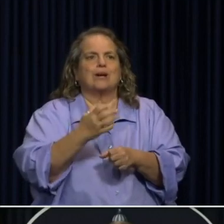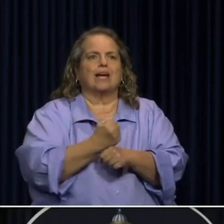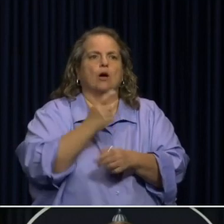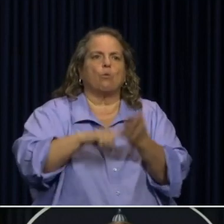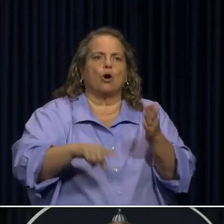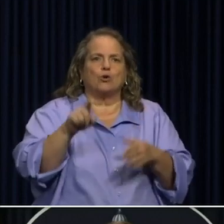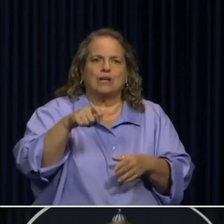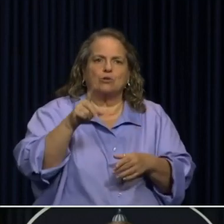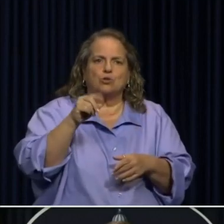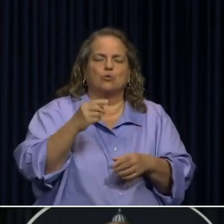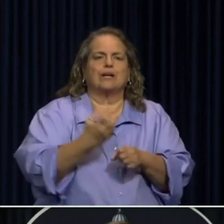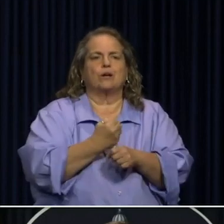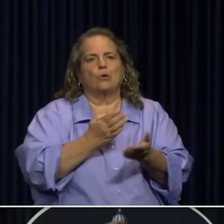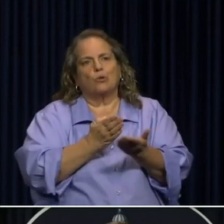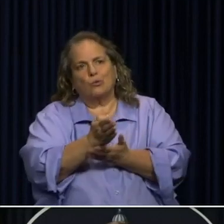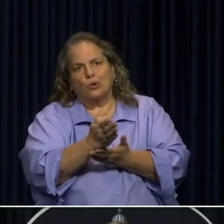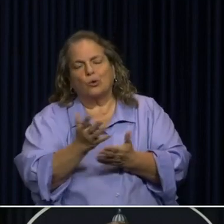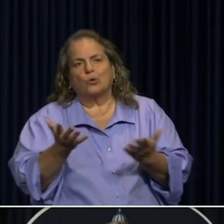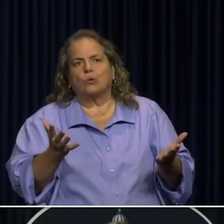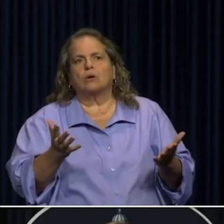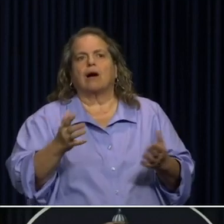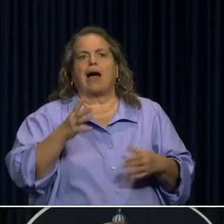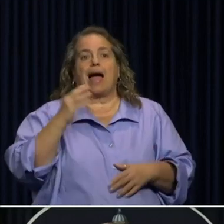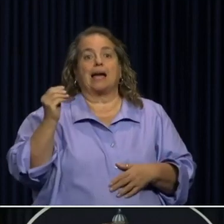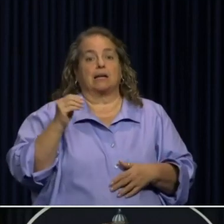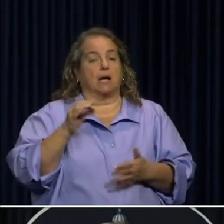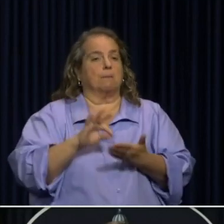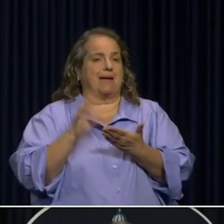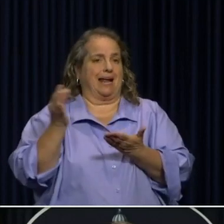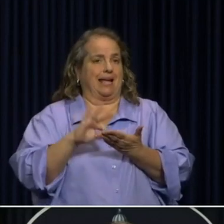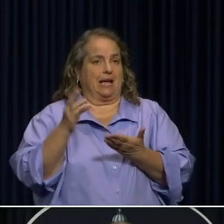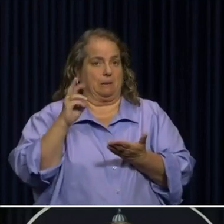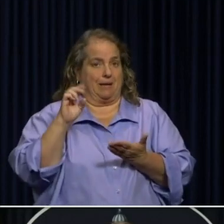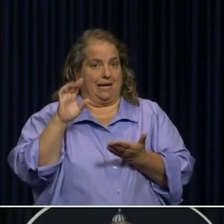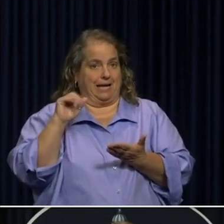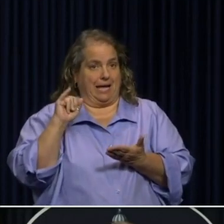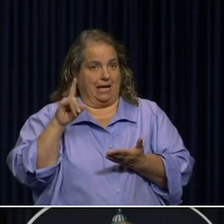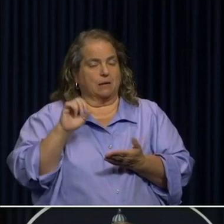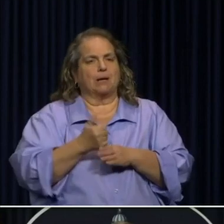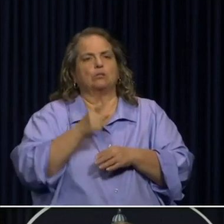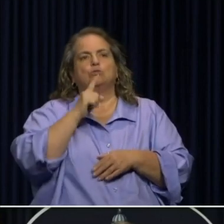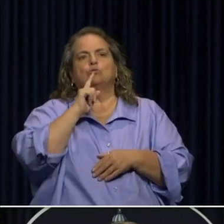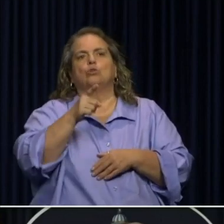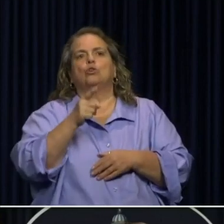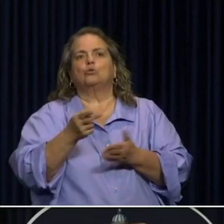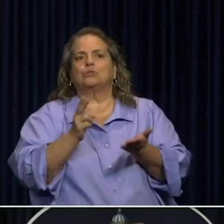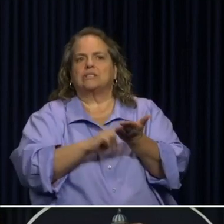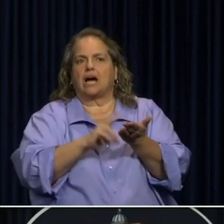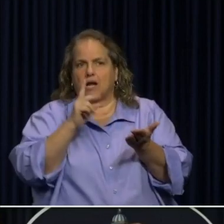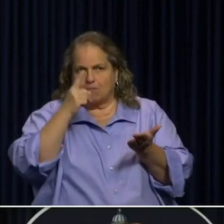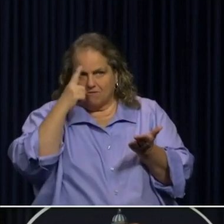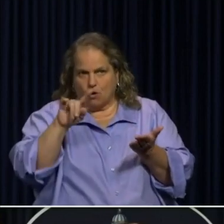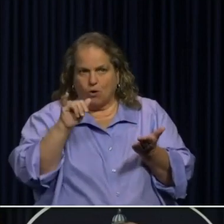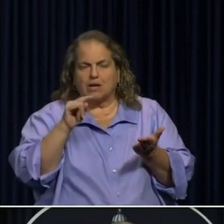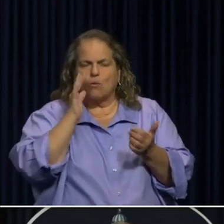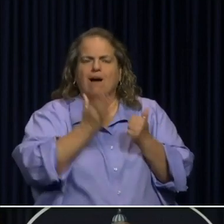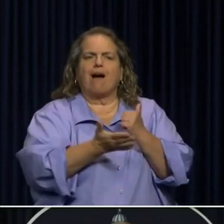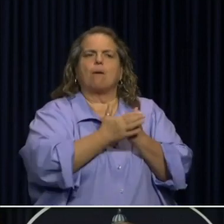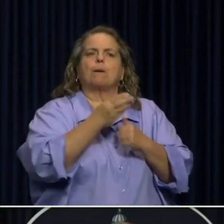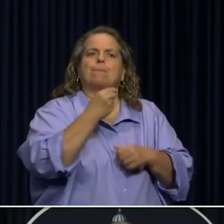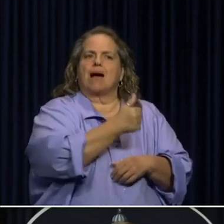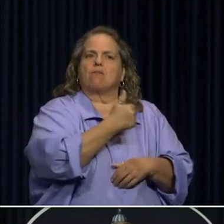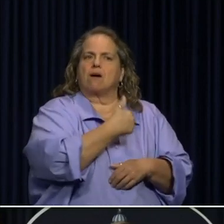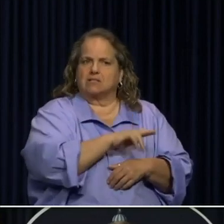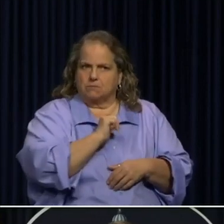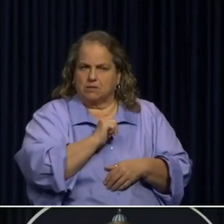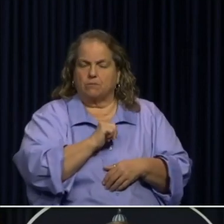it. Also, make sure you sign up for Medicaid. That not only helps you have coverage, it's going to help with our healthcare capacity.